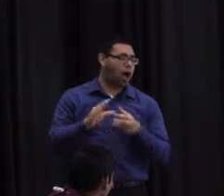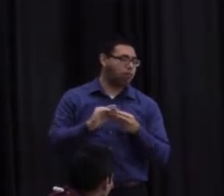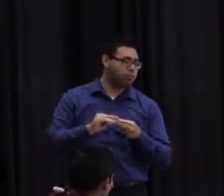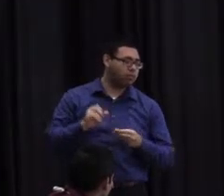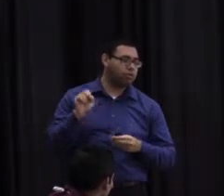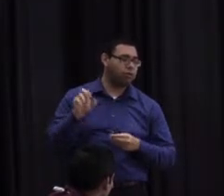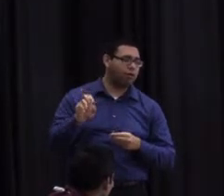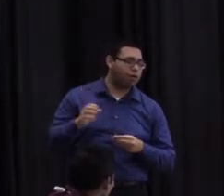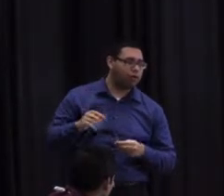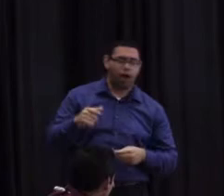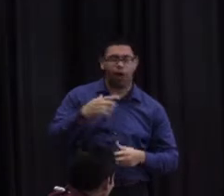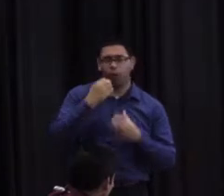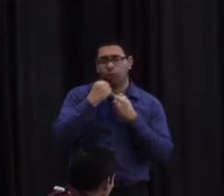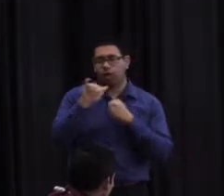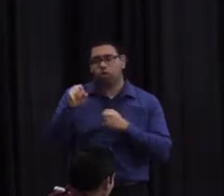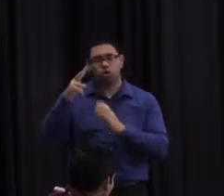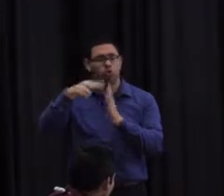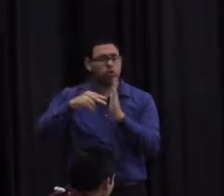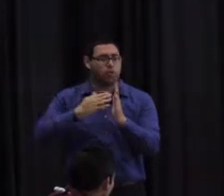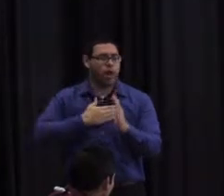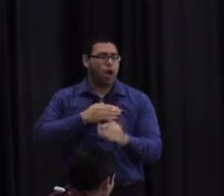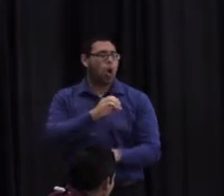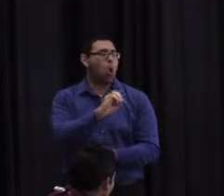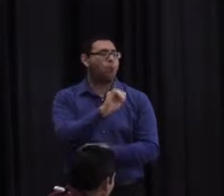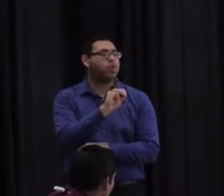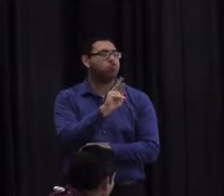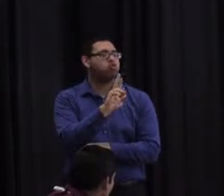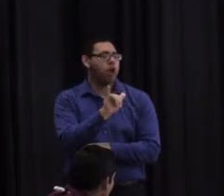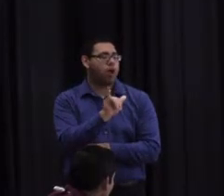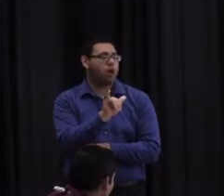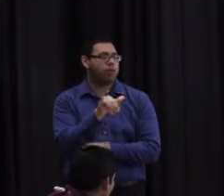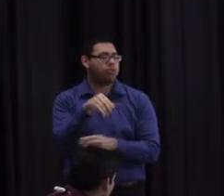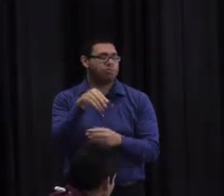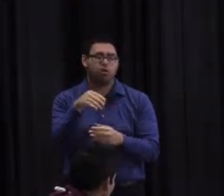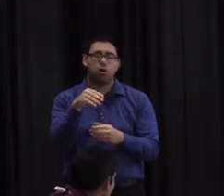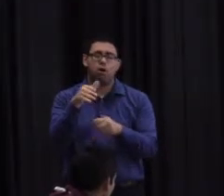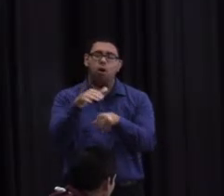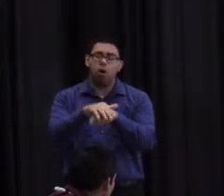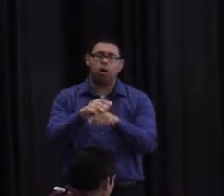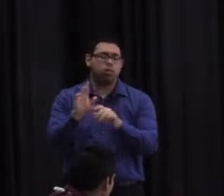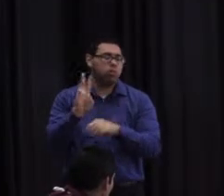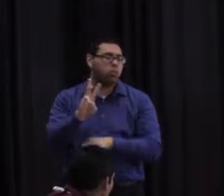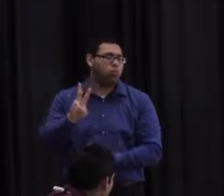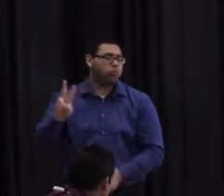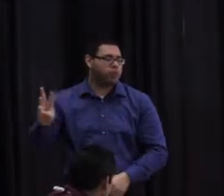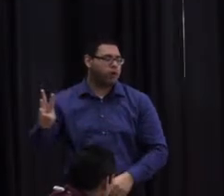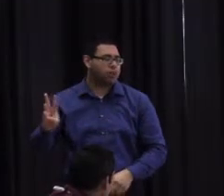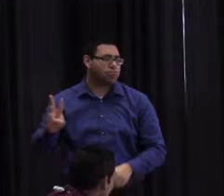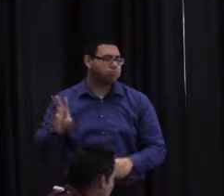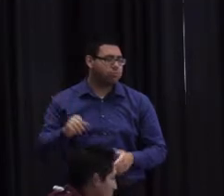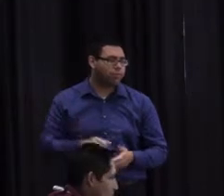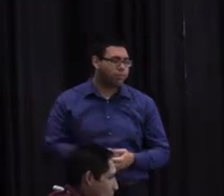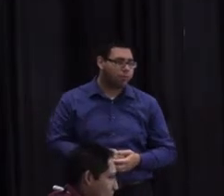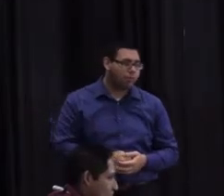I really appreciate that. You can read the rest of my obituary, on the site and all of that.